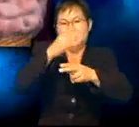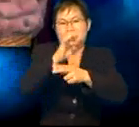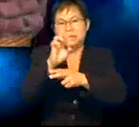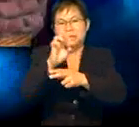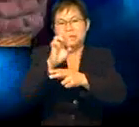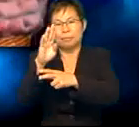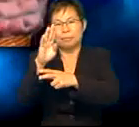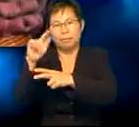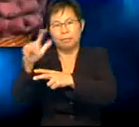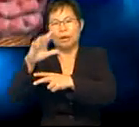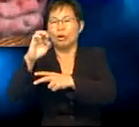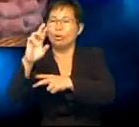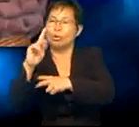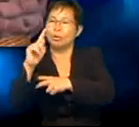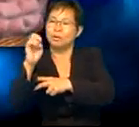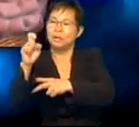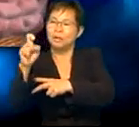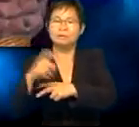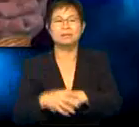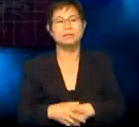the cerebral cortex.